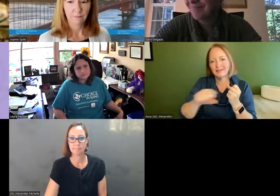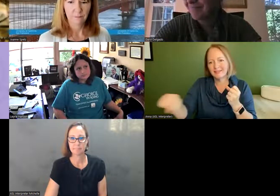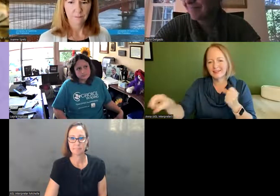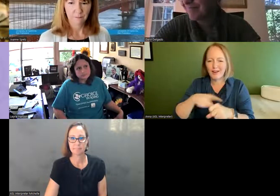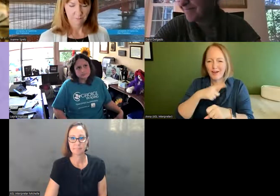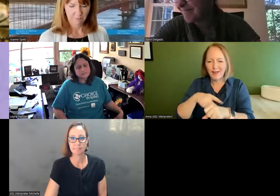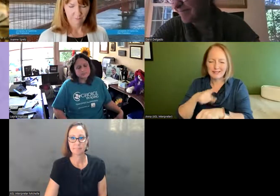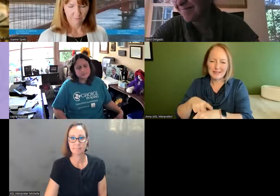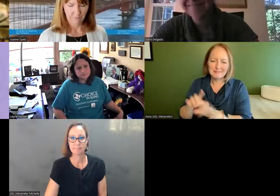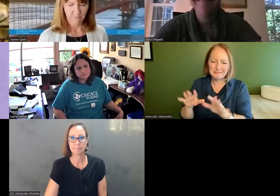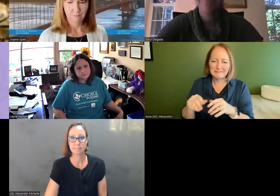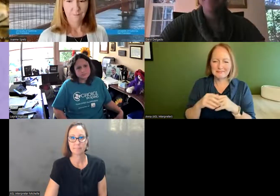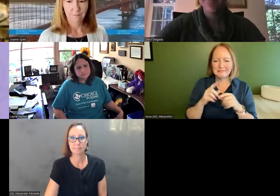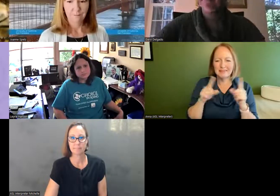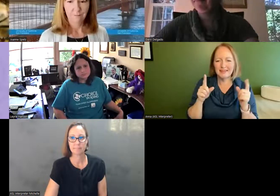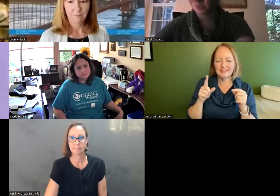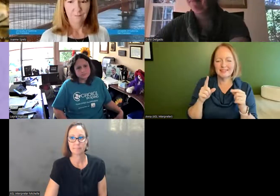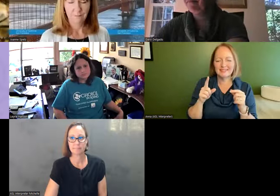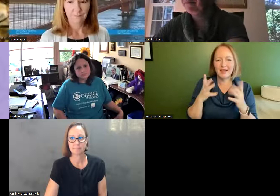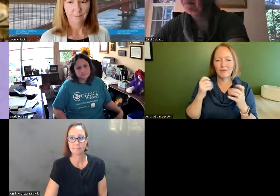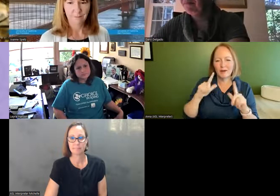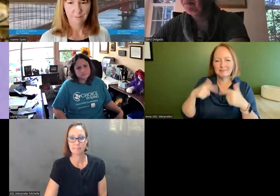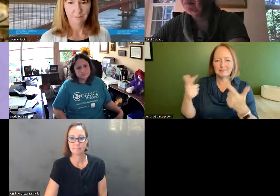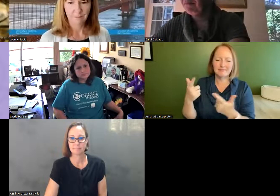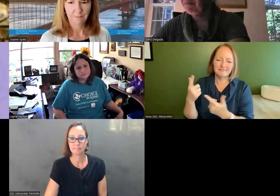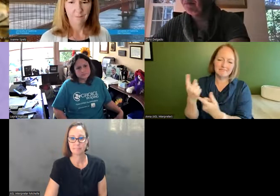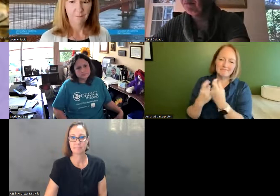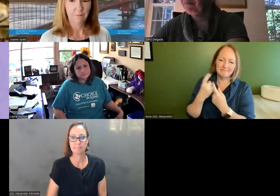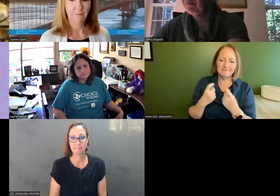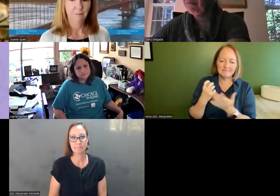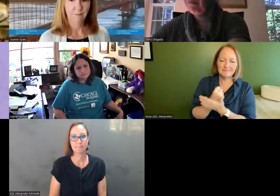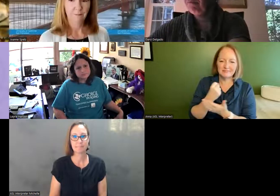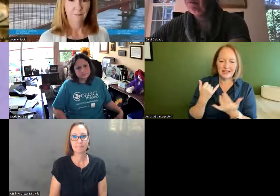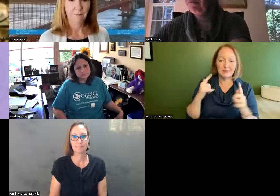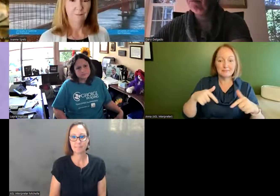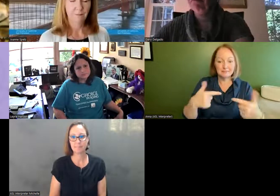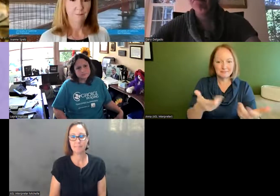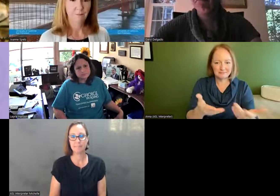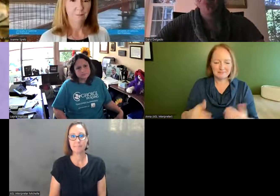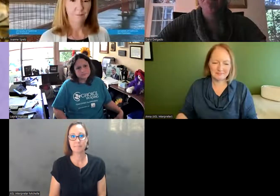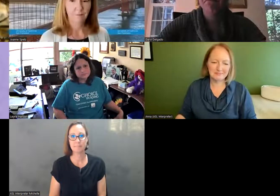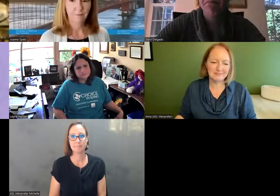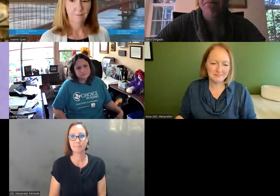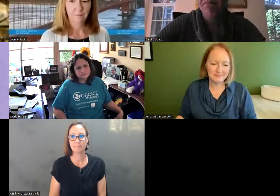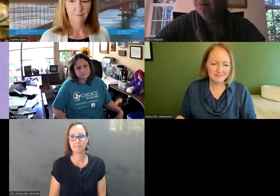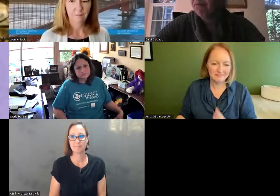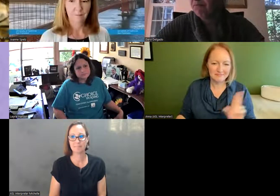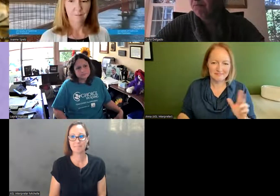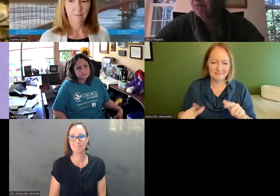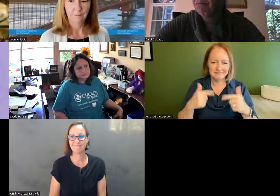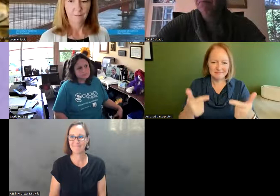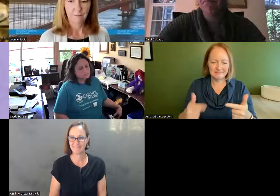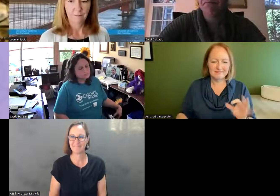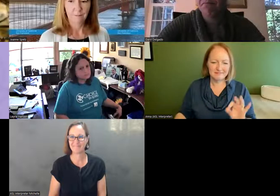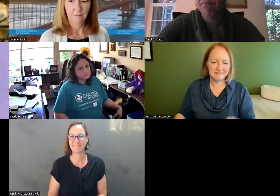and on, but I do want to take some time and open it up for questions from